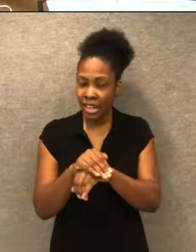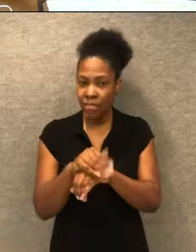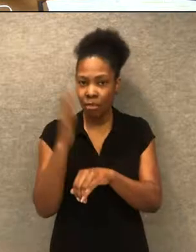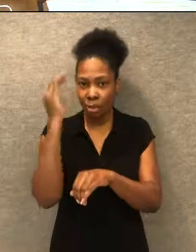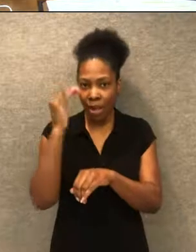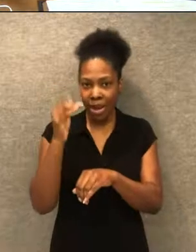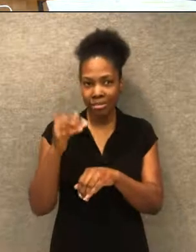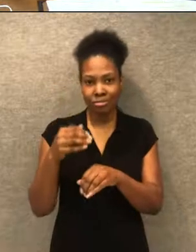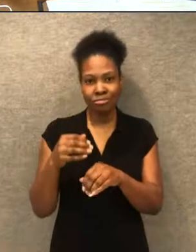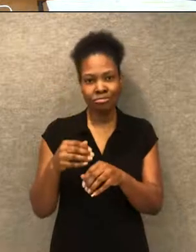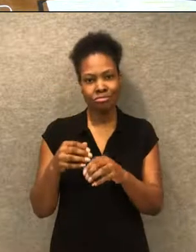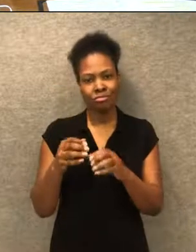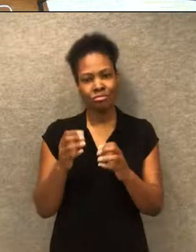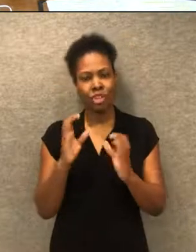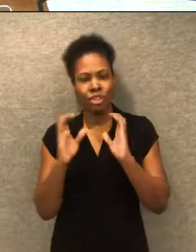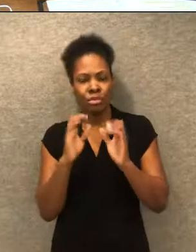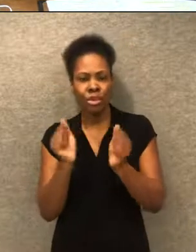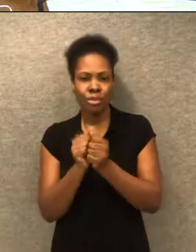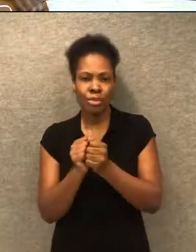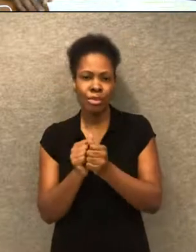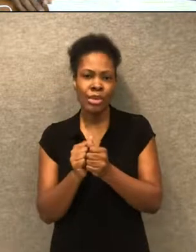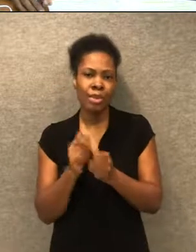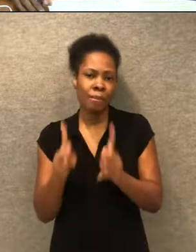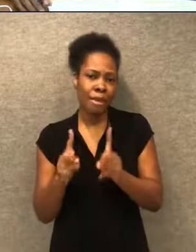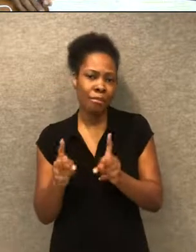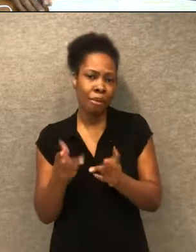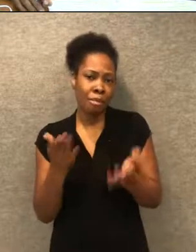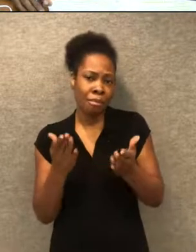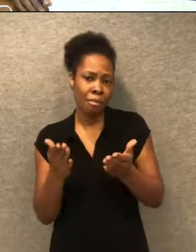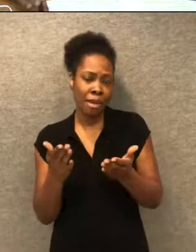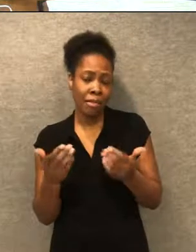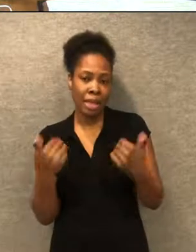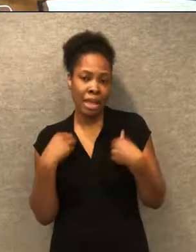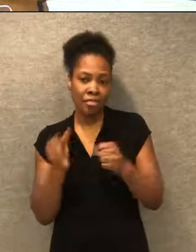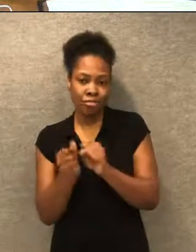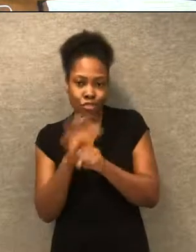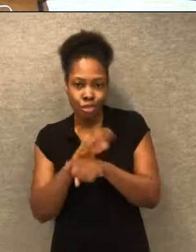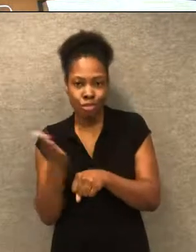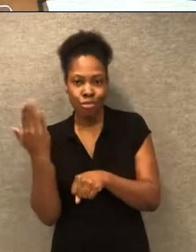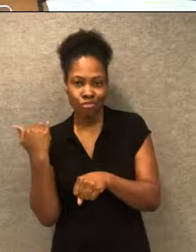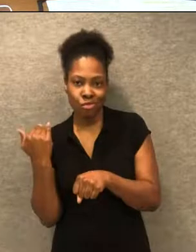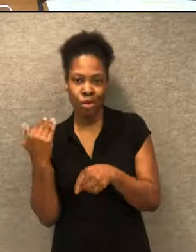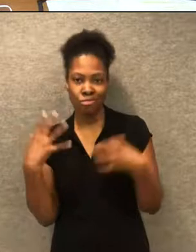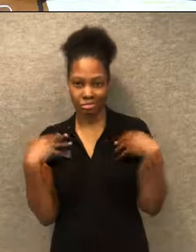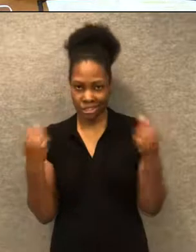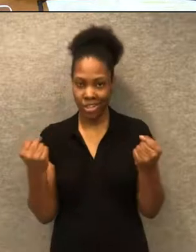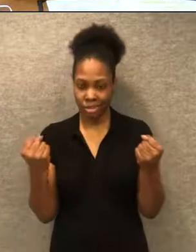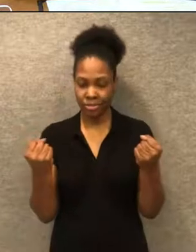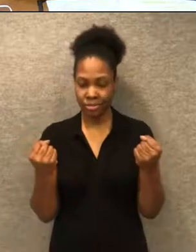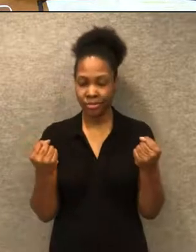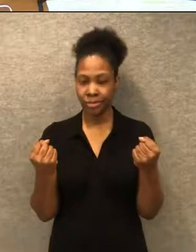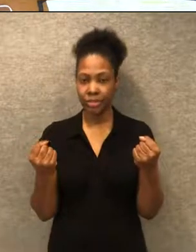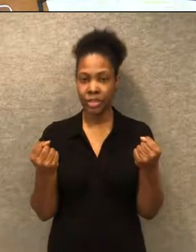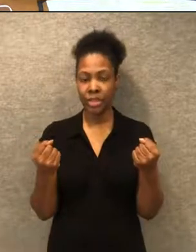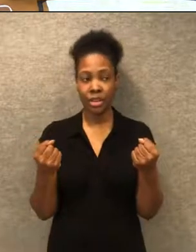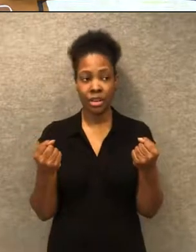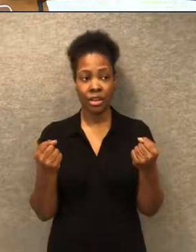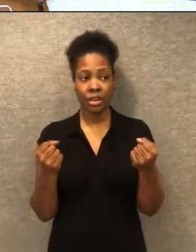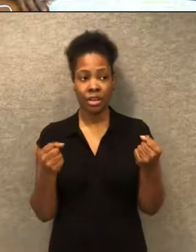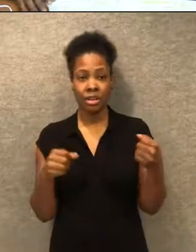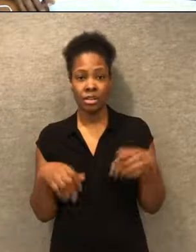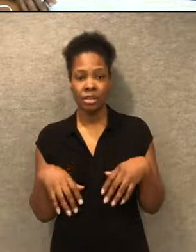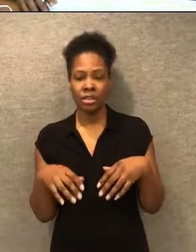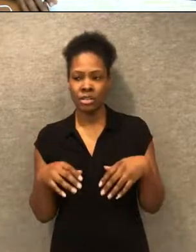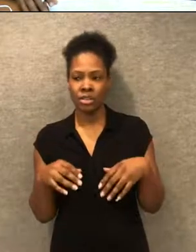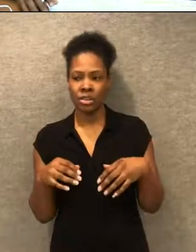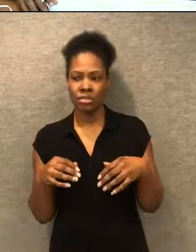who somehow have a phobia about it, so we can kind of bring some relief to all of us, because all of us is probably going through the